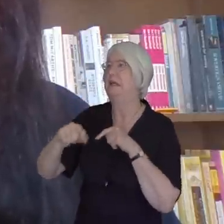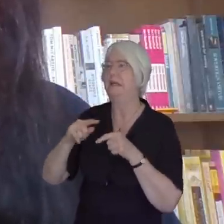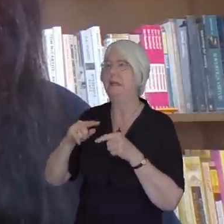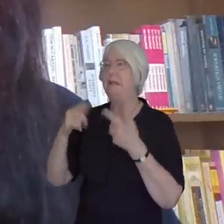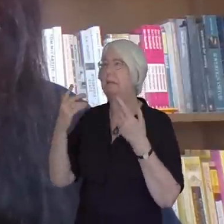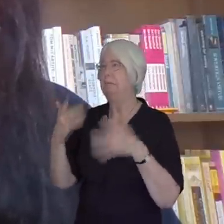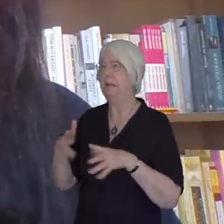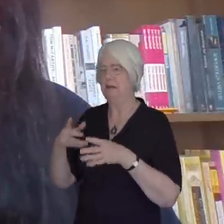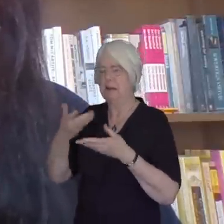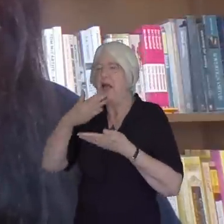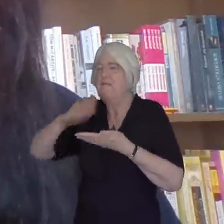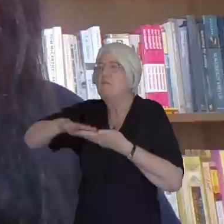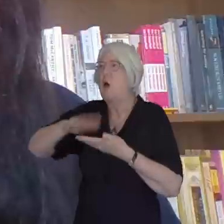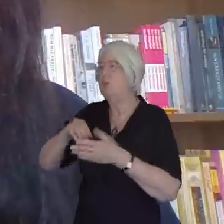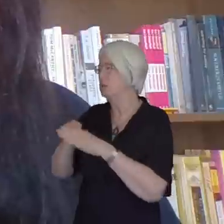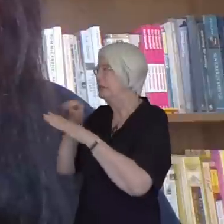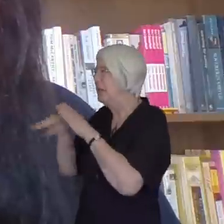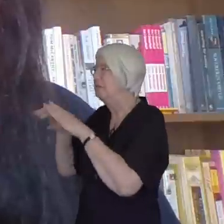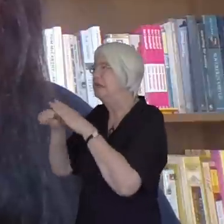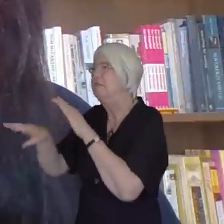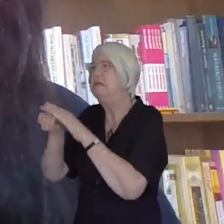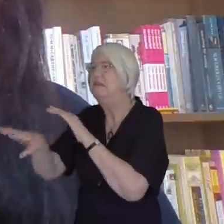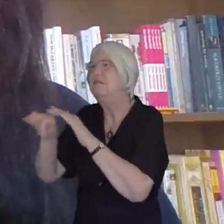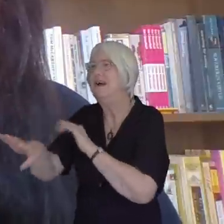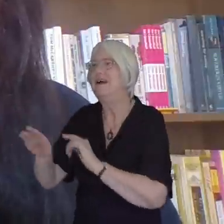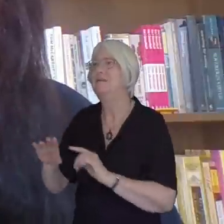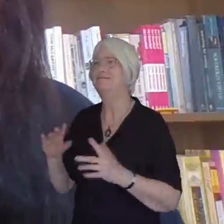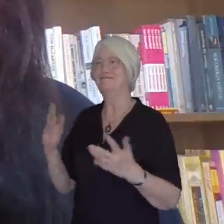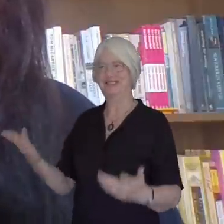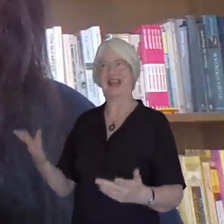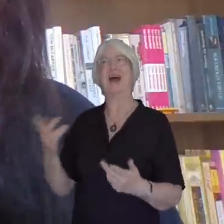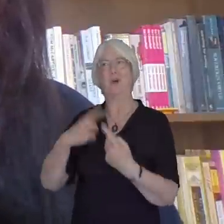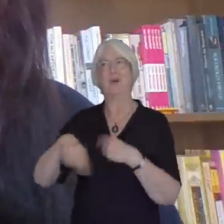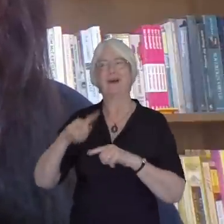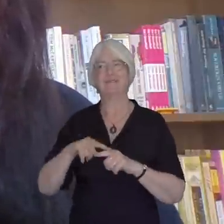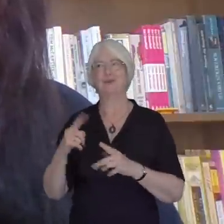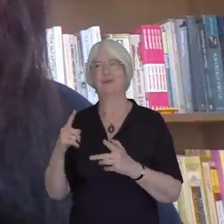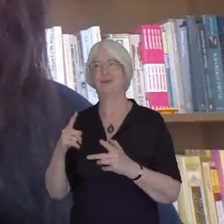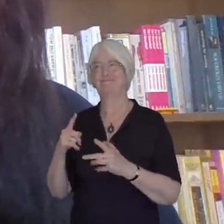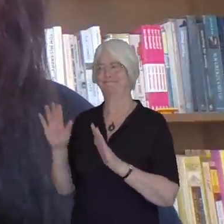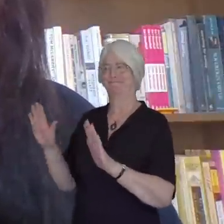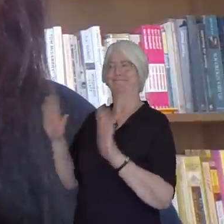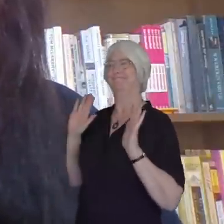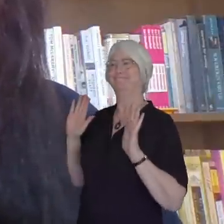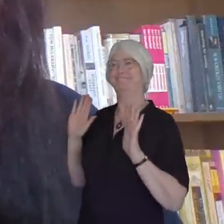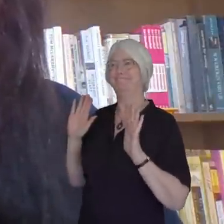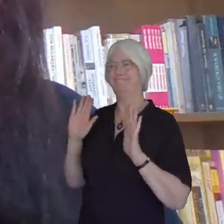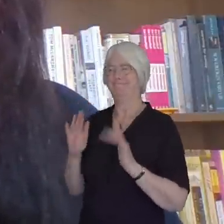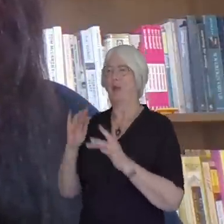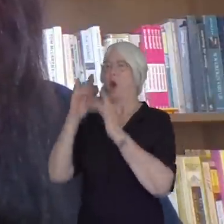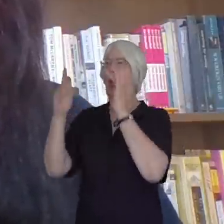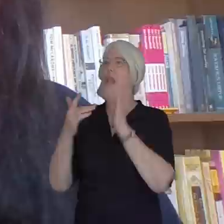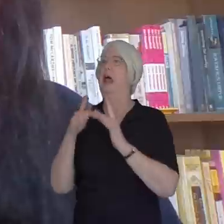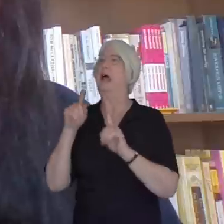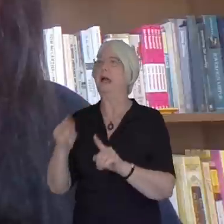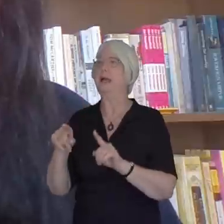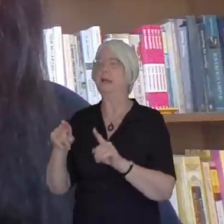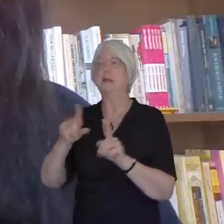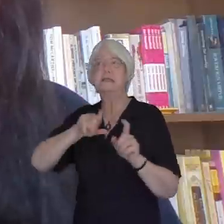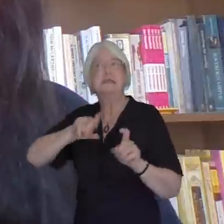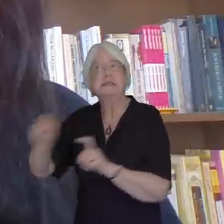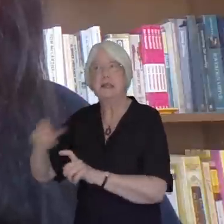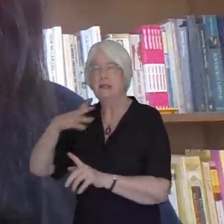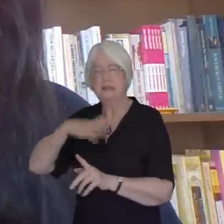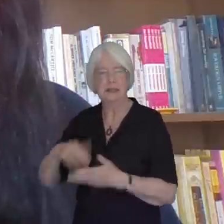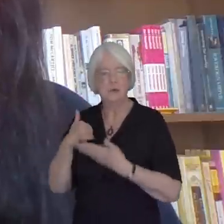those living in extreme poverty around the world. As we move our efforts online, the need to help the poorest and